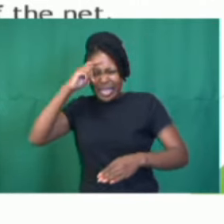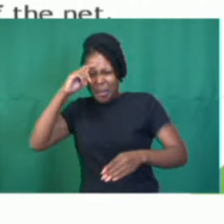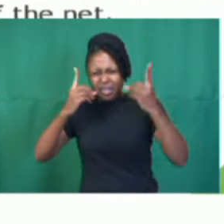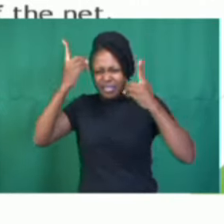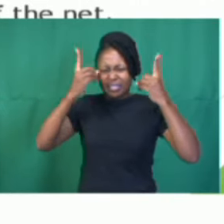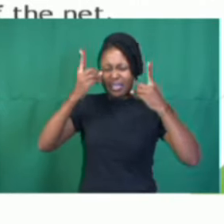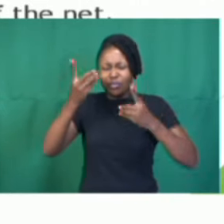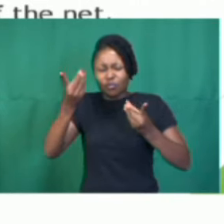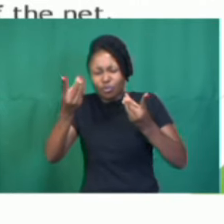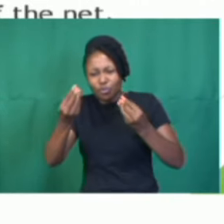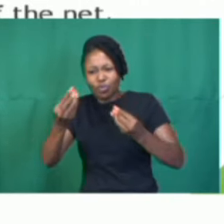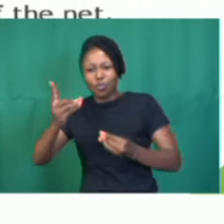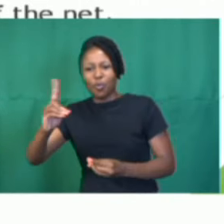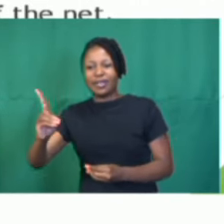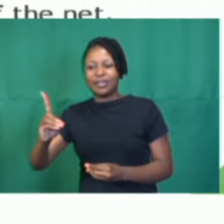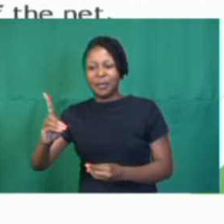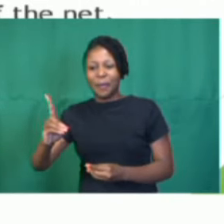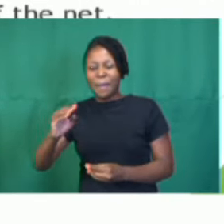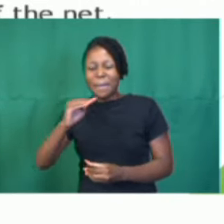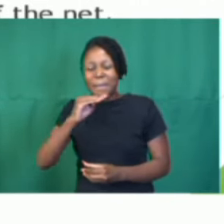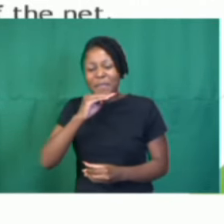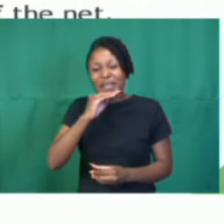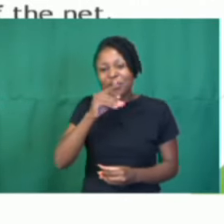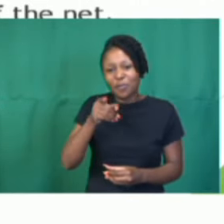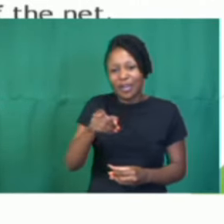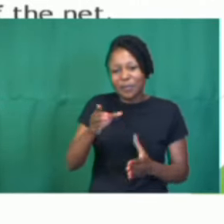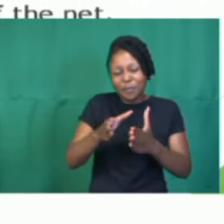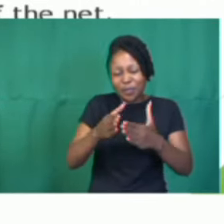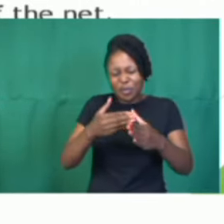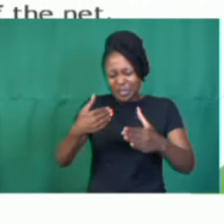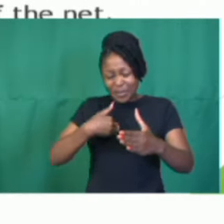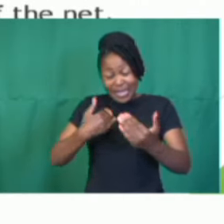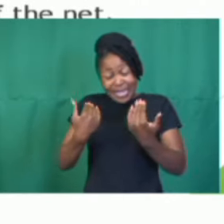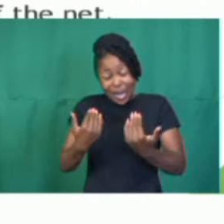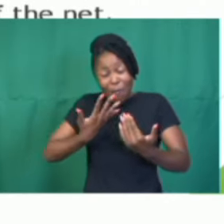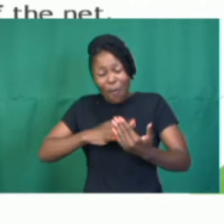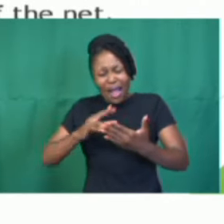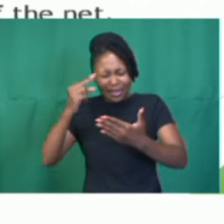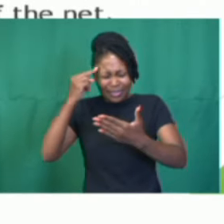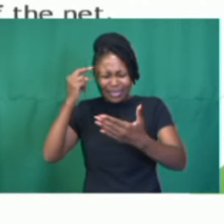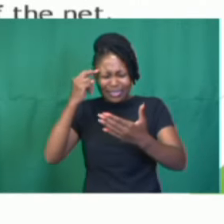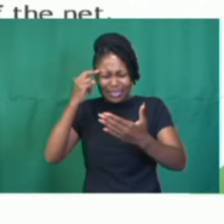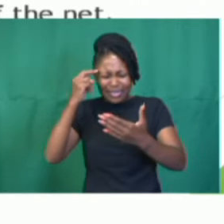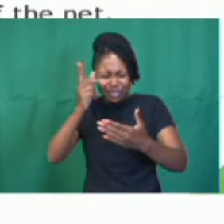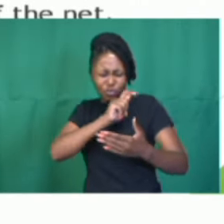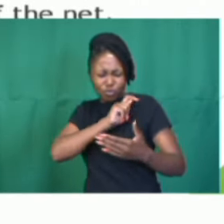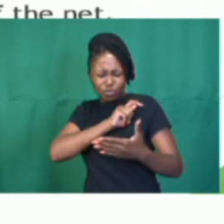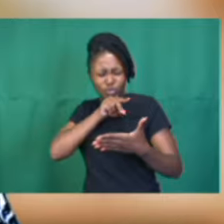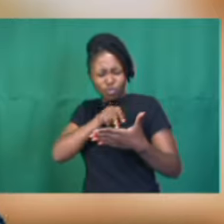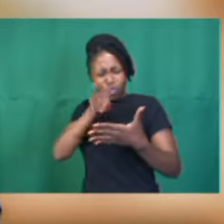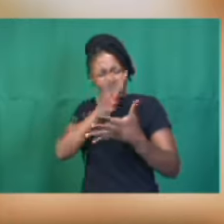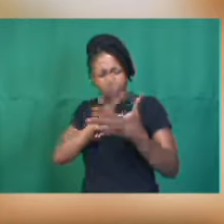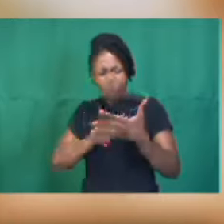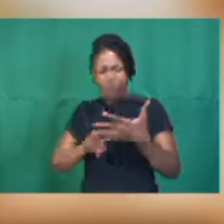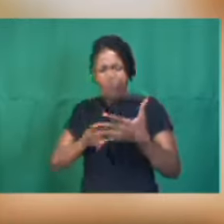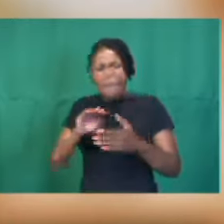which suggests what? Because we are trying to understand the text. It suggests that probably there is pressure